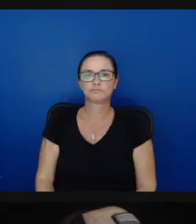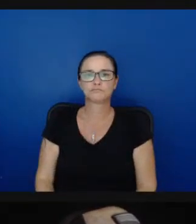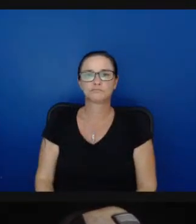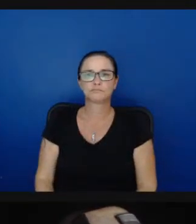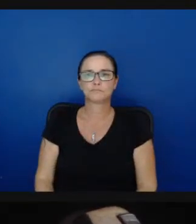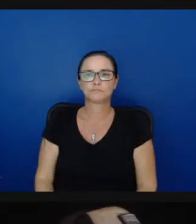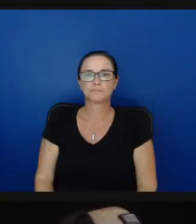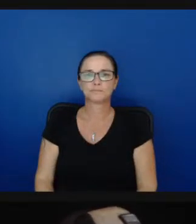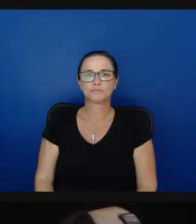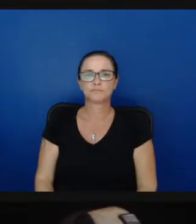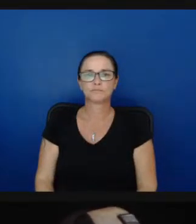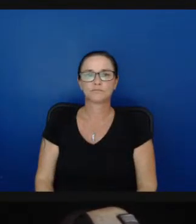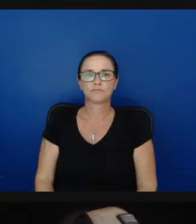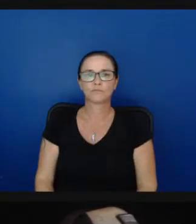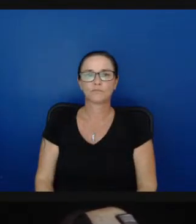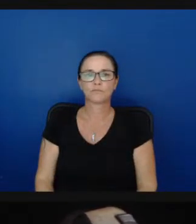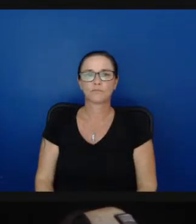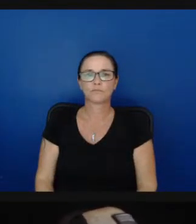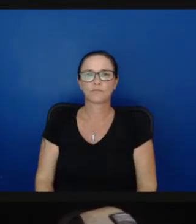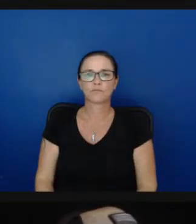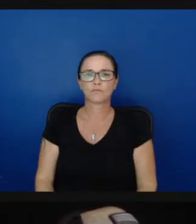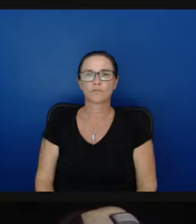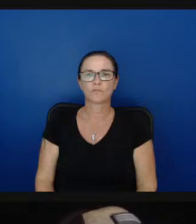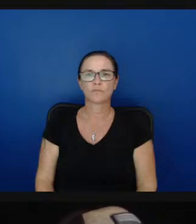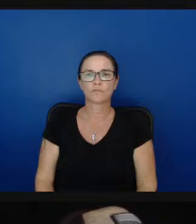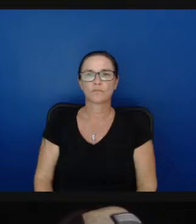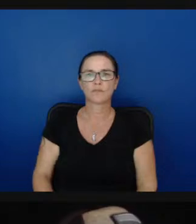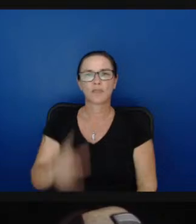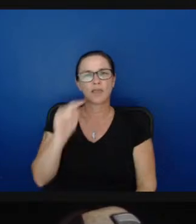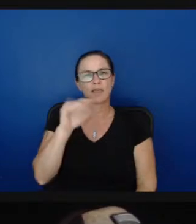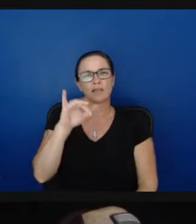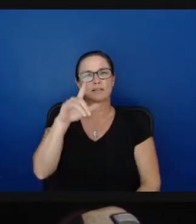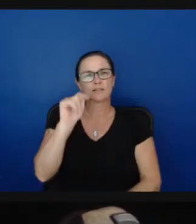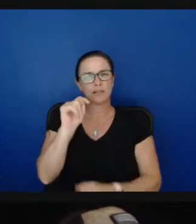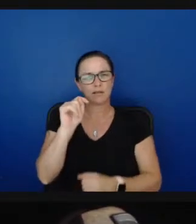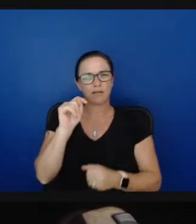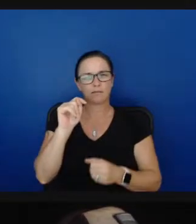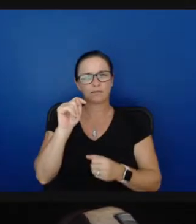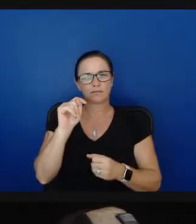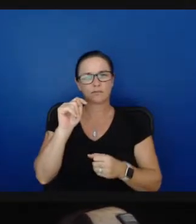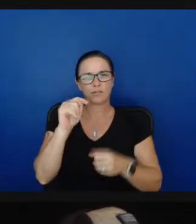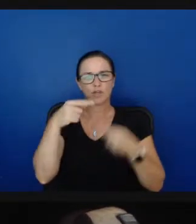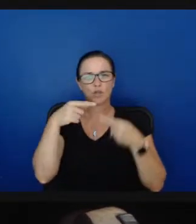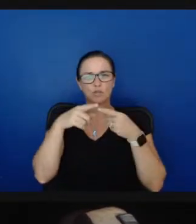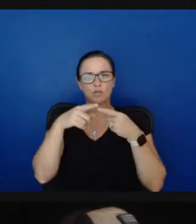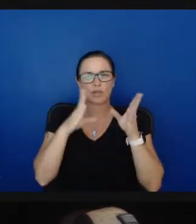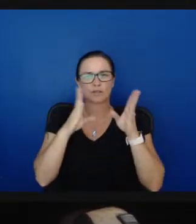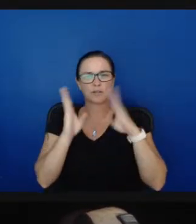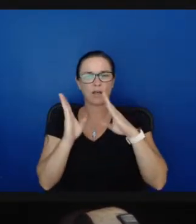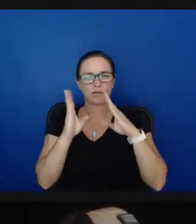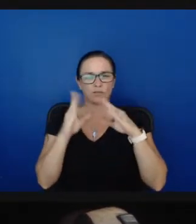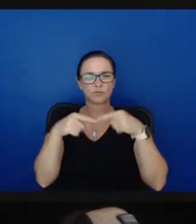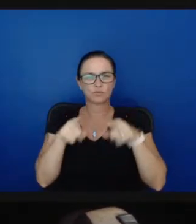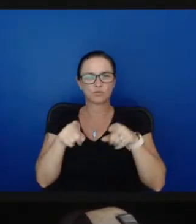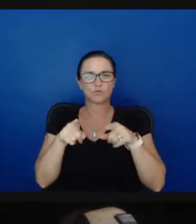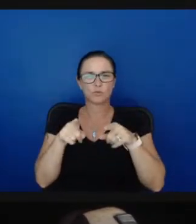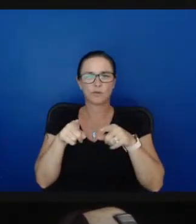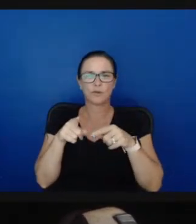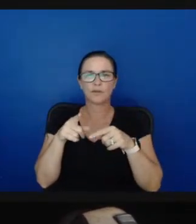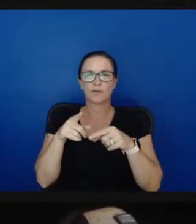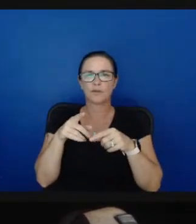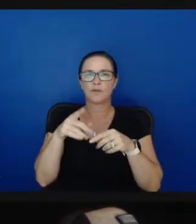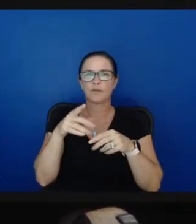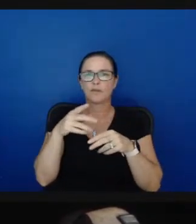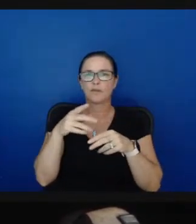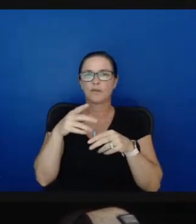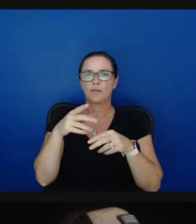All right, so tilt over the last month. We're looking at the Uekahuna Station,